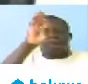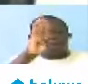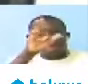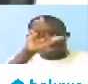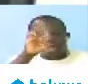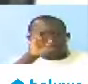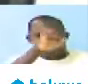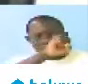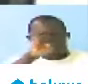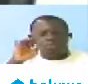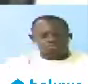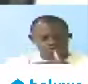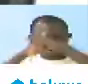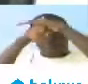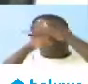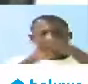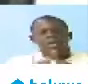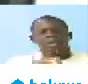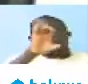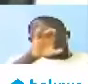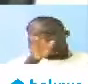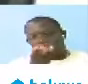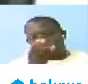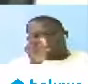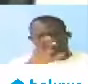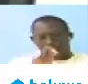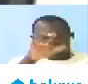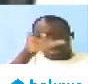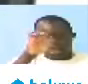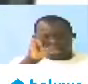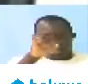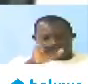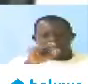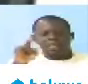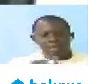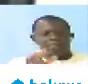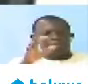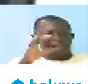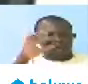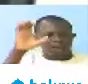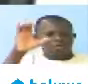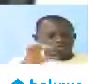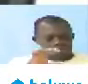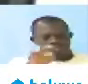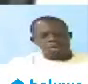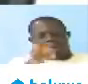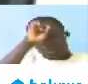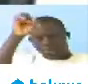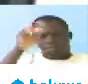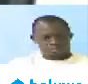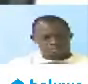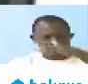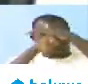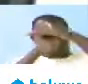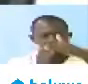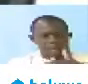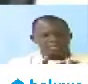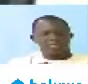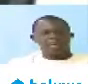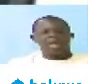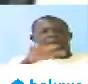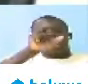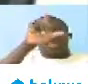Taylor. And plus Ufe Buanyi, Algeria, the president, and the Algerian president.